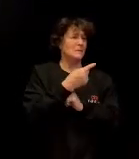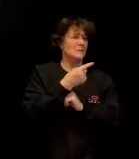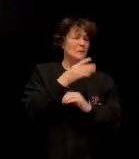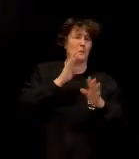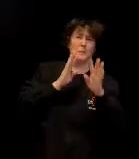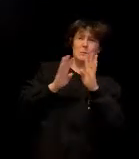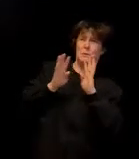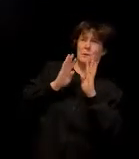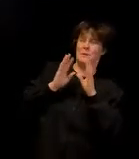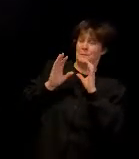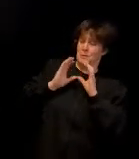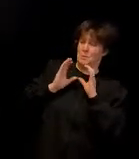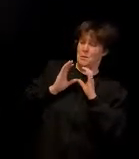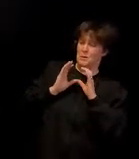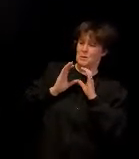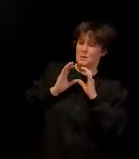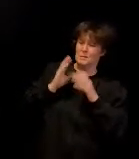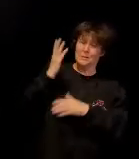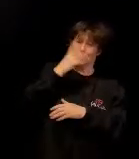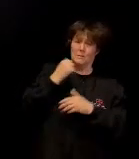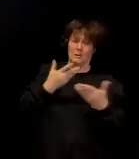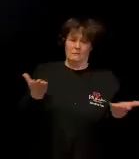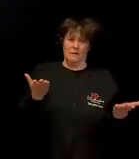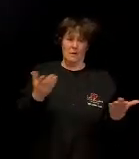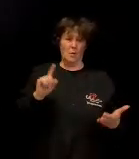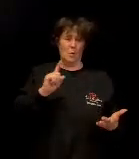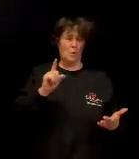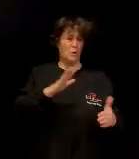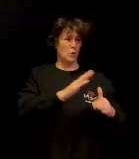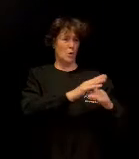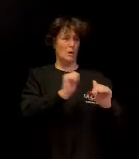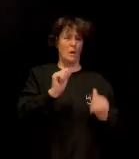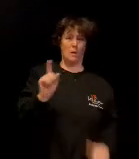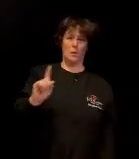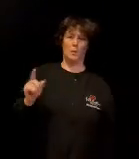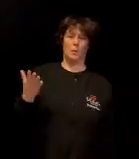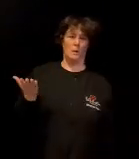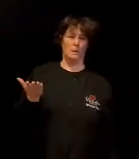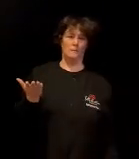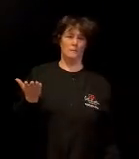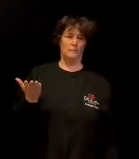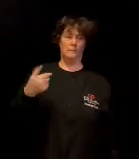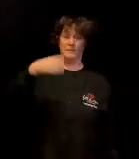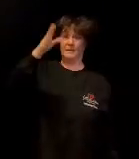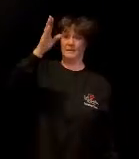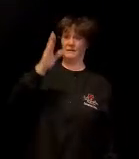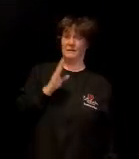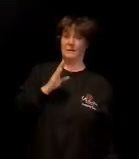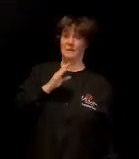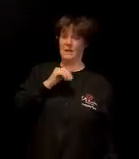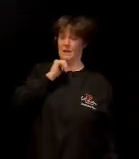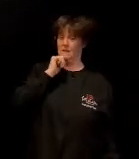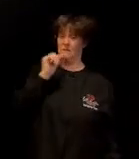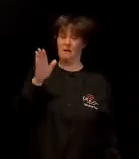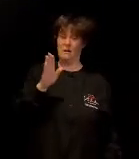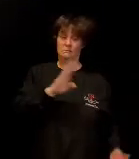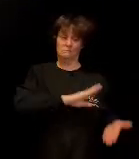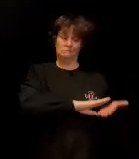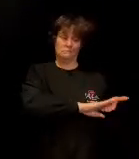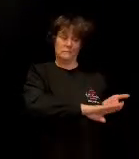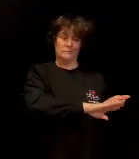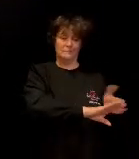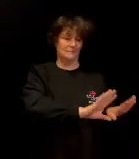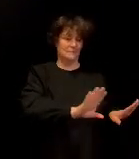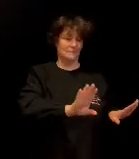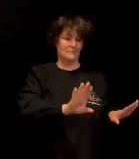to me. It's a beautiful thing. But where is your calling? Because God hasn't revoked it.